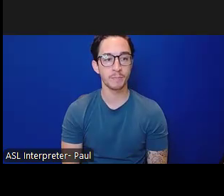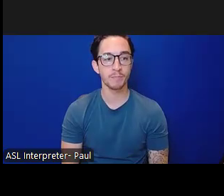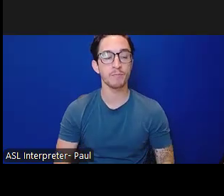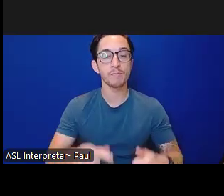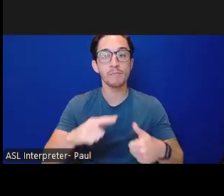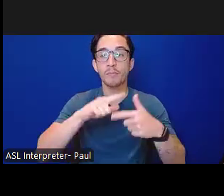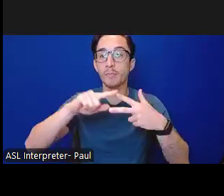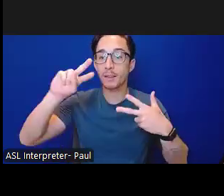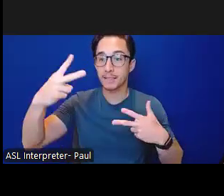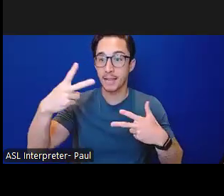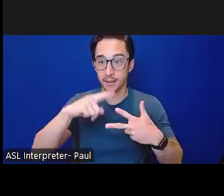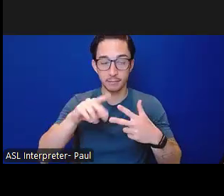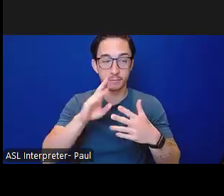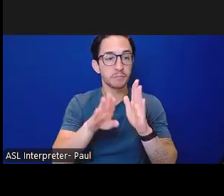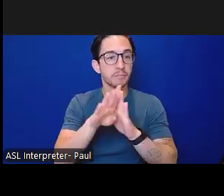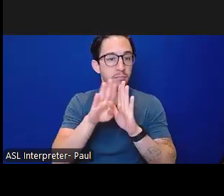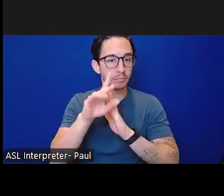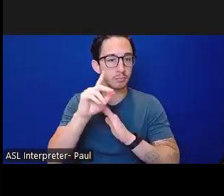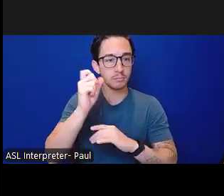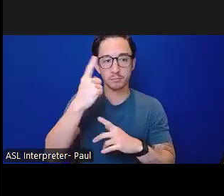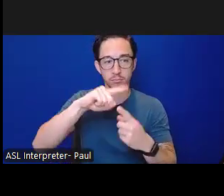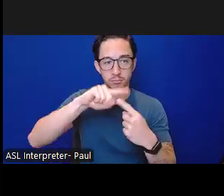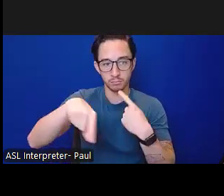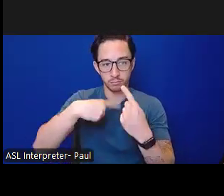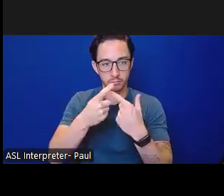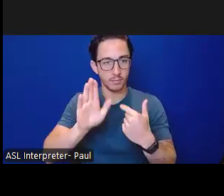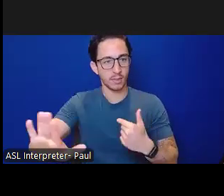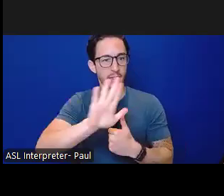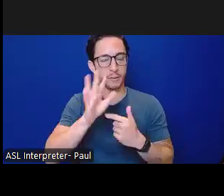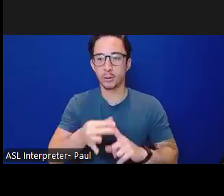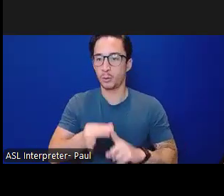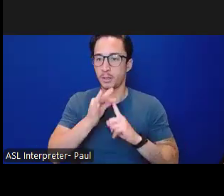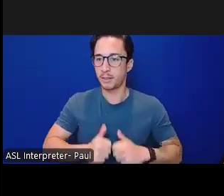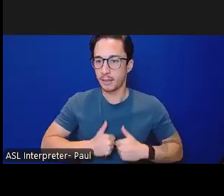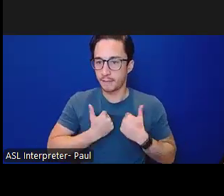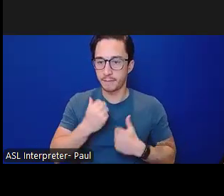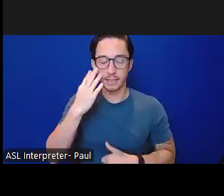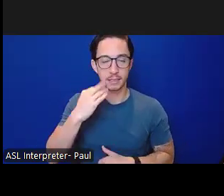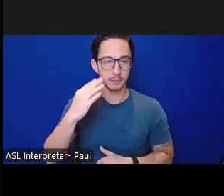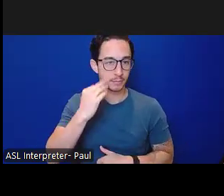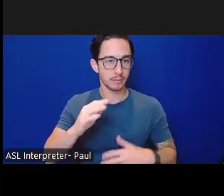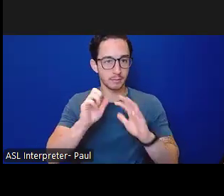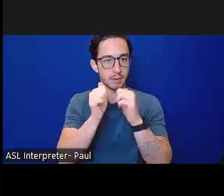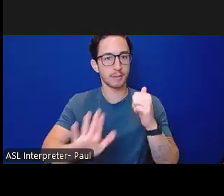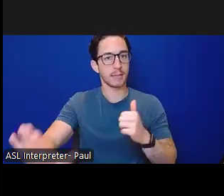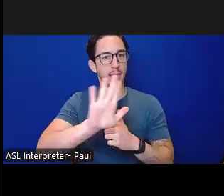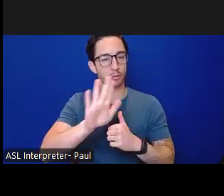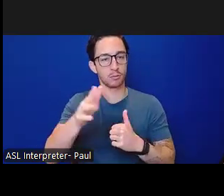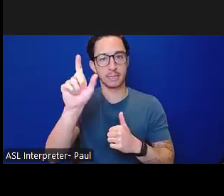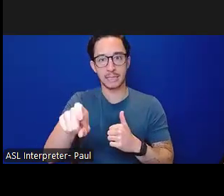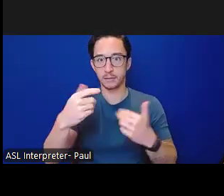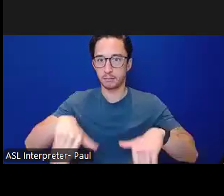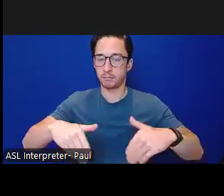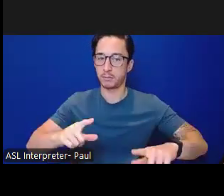Two, you're going to be able to develop an understanding of their unique lived experiences and how their needs are way